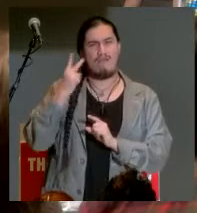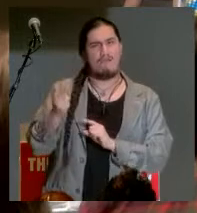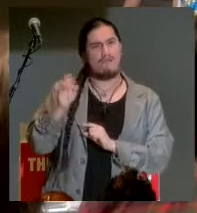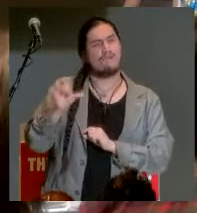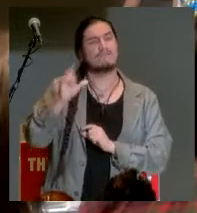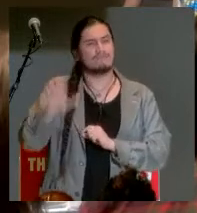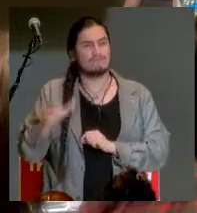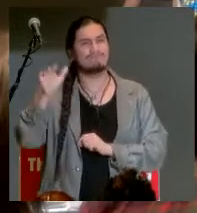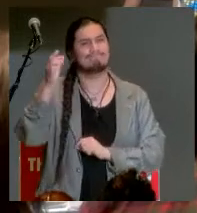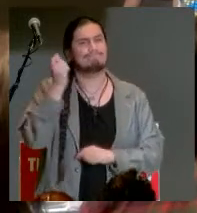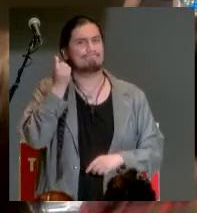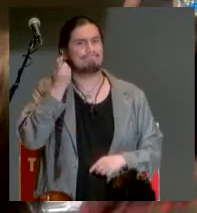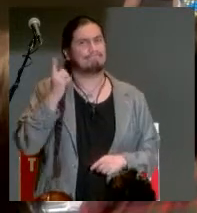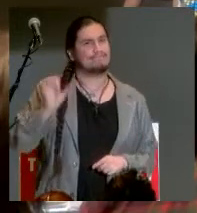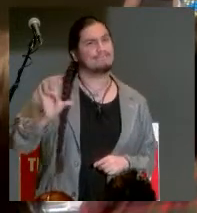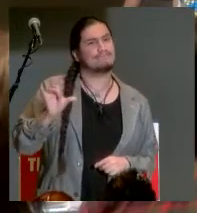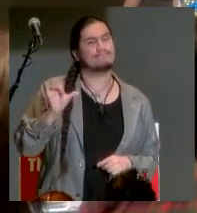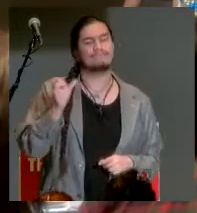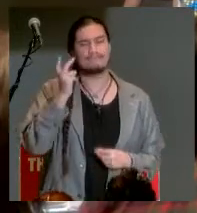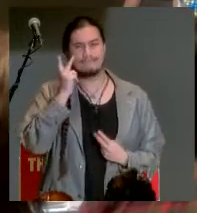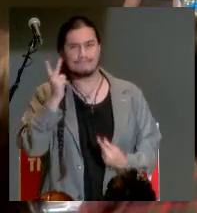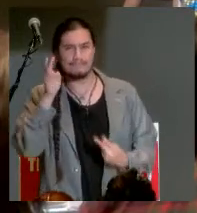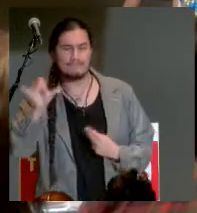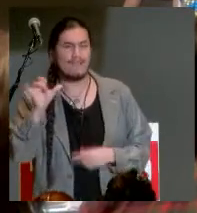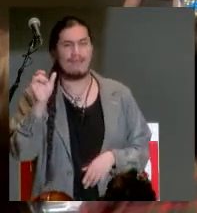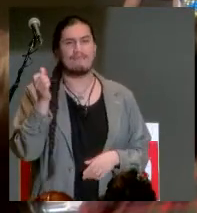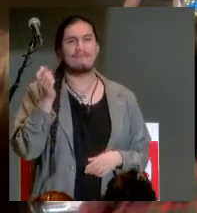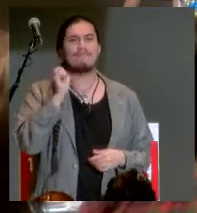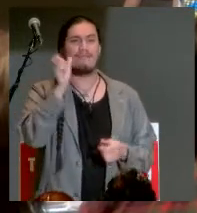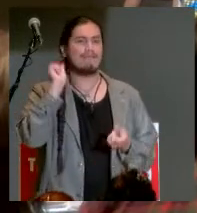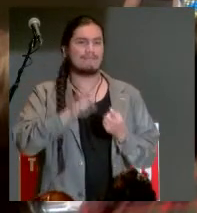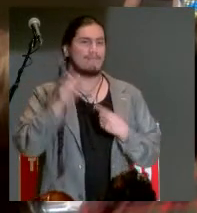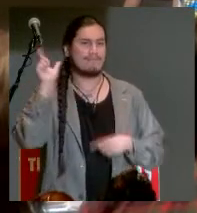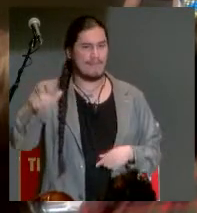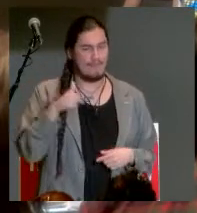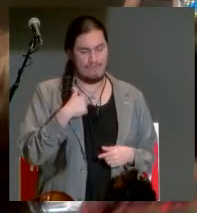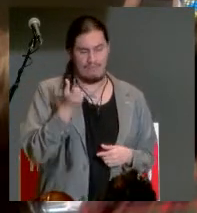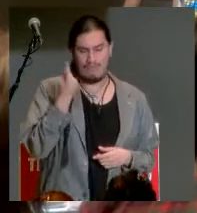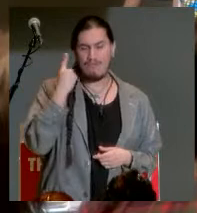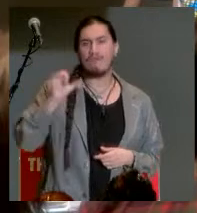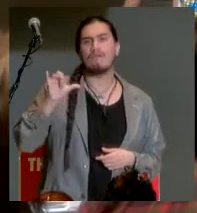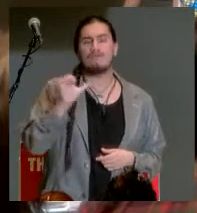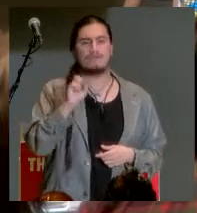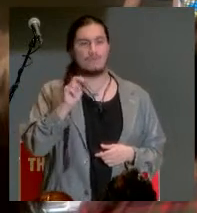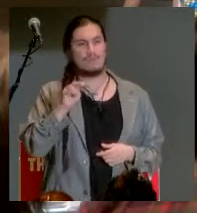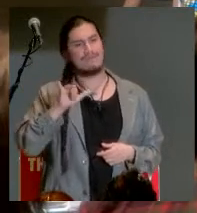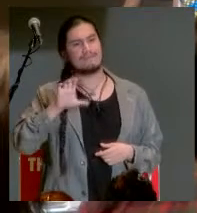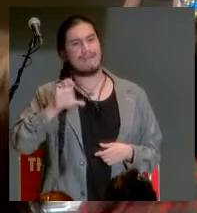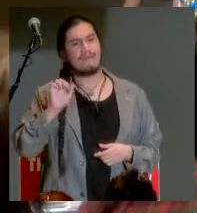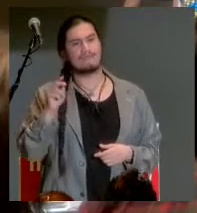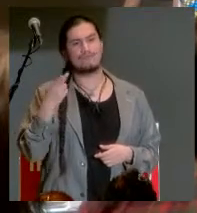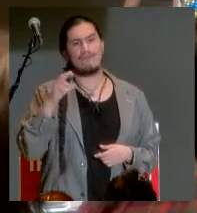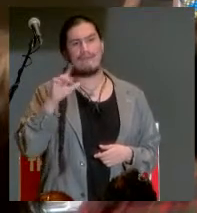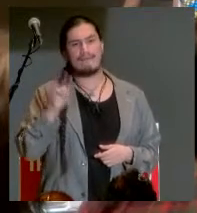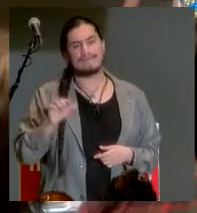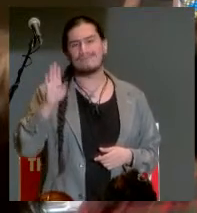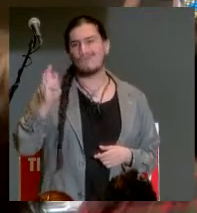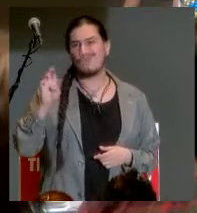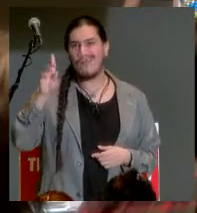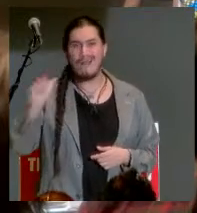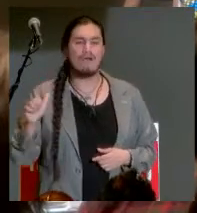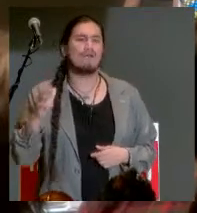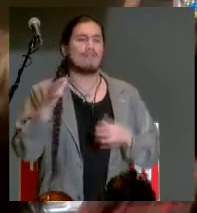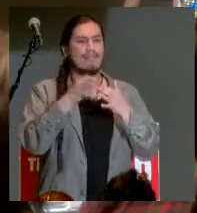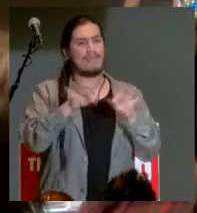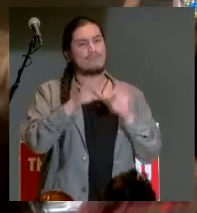something I grew up watching. And then only later did I start really learning like Sonia Sanchez, Amiri Baraka, you know, like the language of